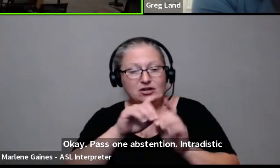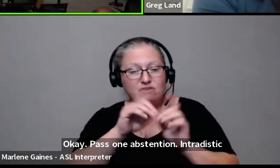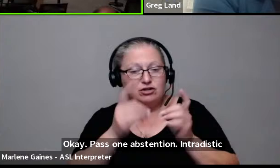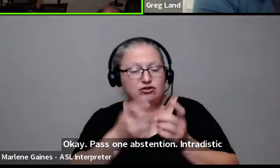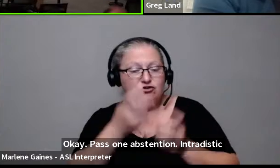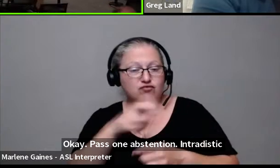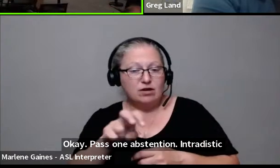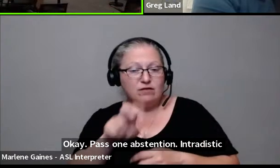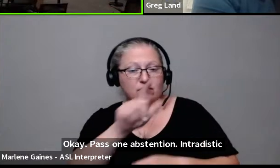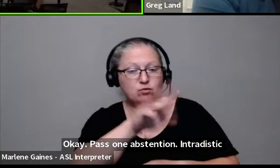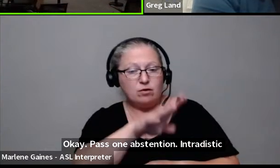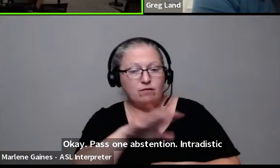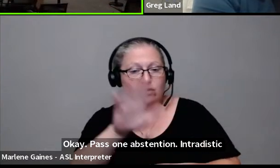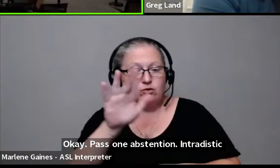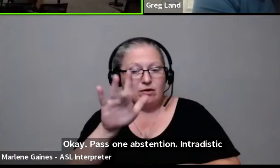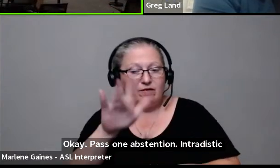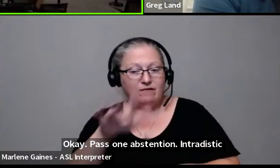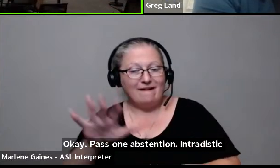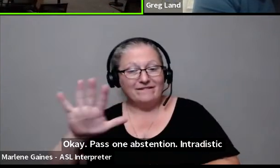transfer